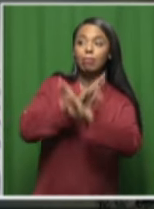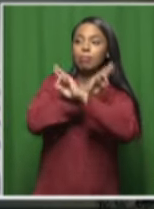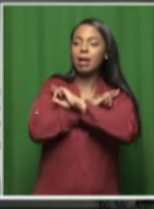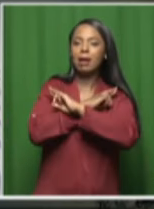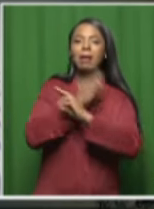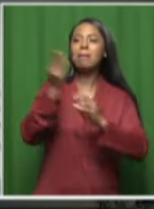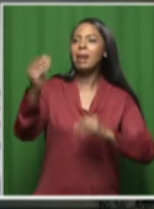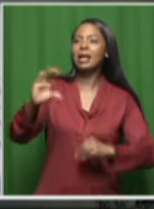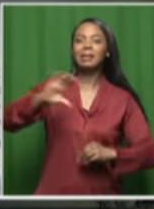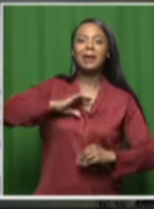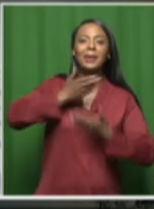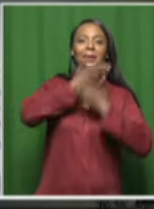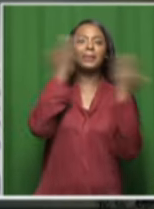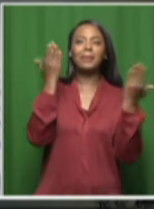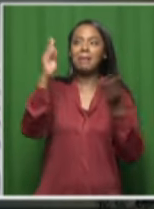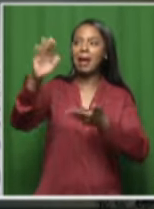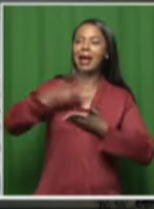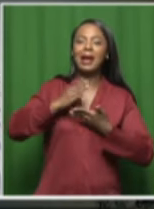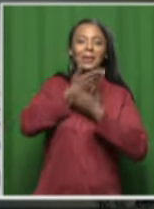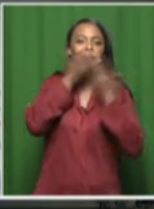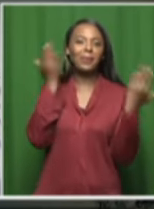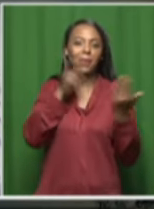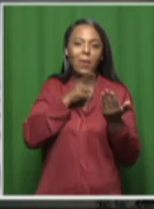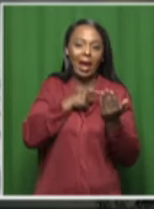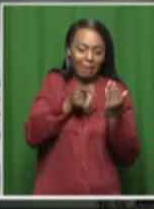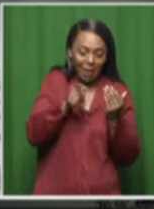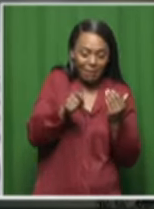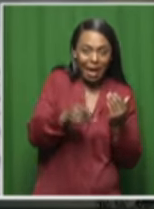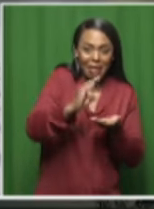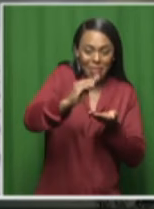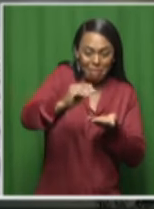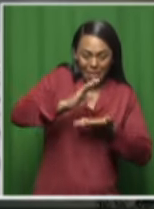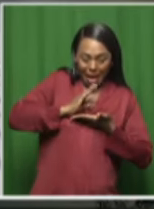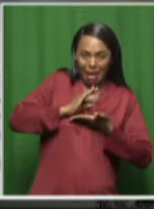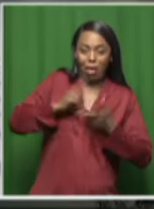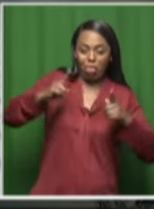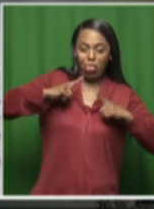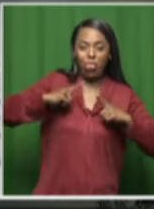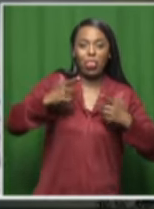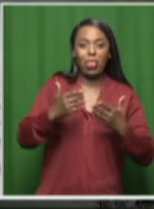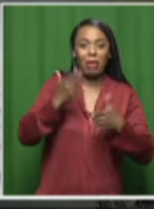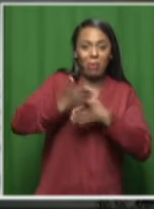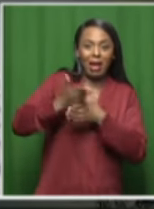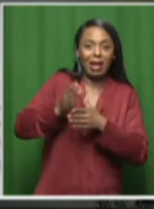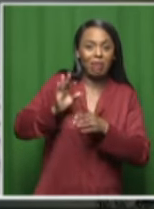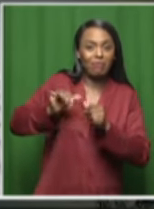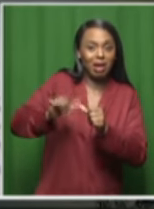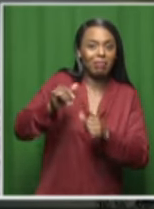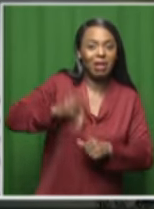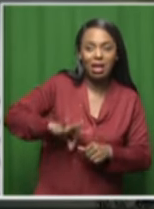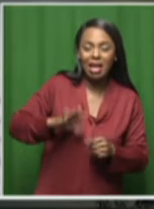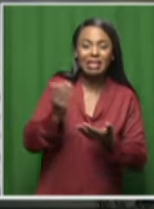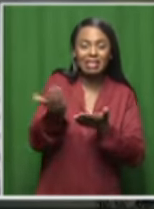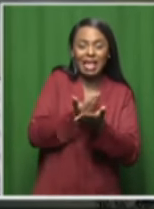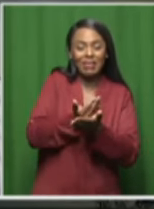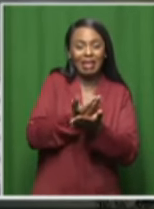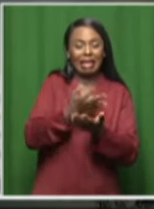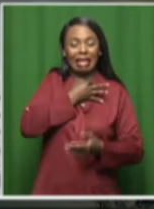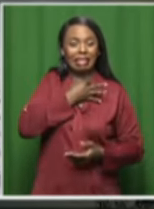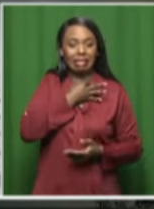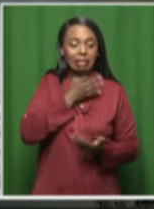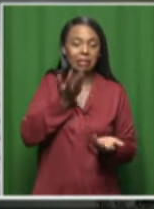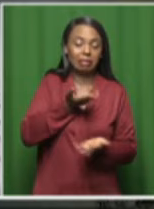coming in. So perhaps advice to those that are looking desperately at that and what it'll do to the savings risk.